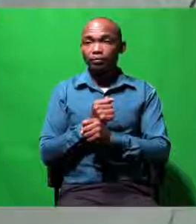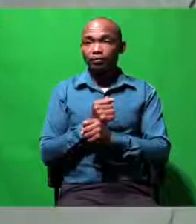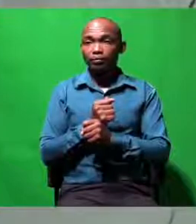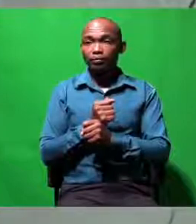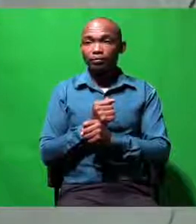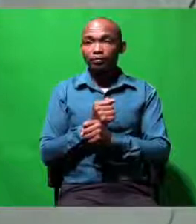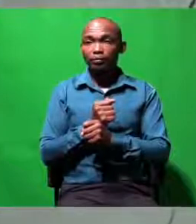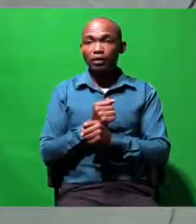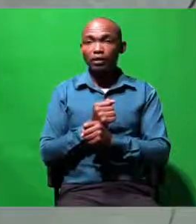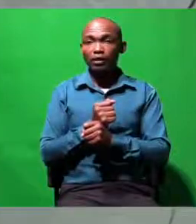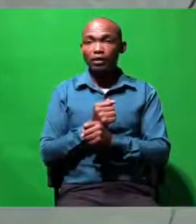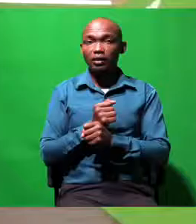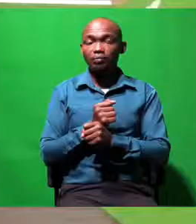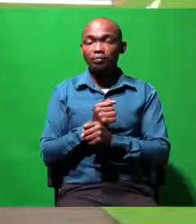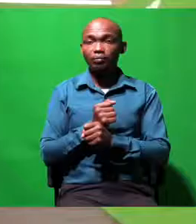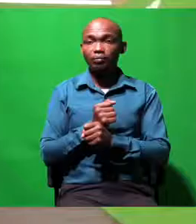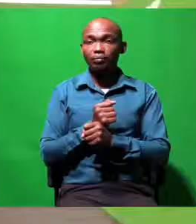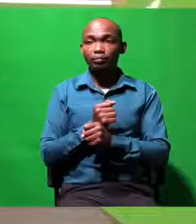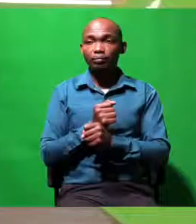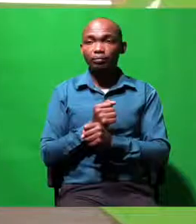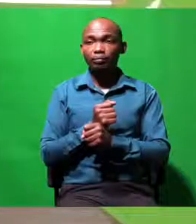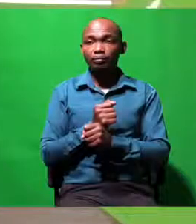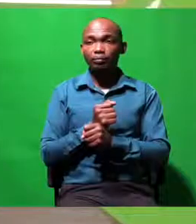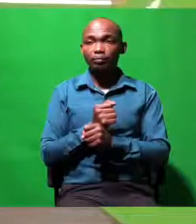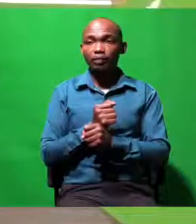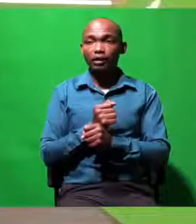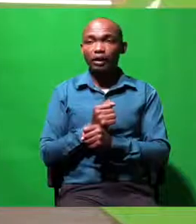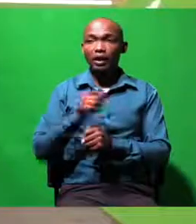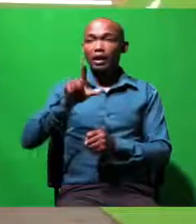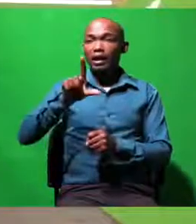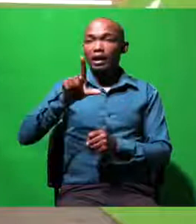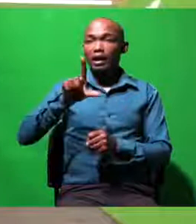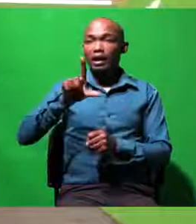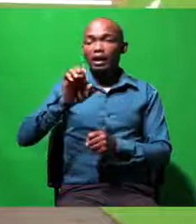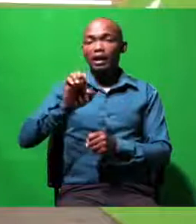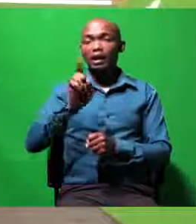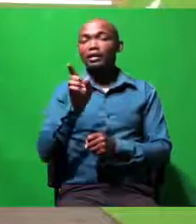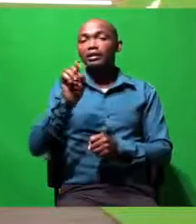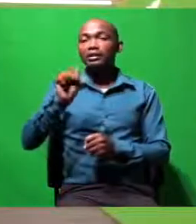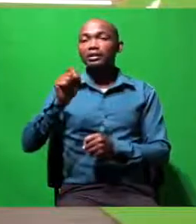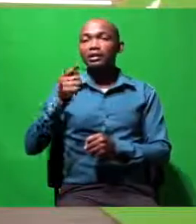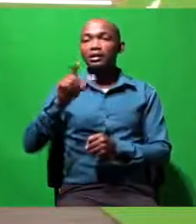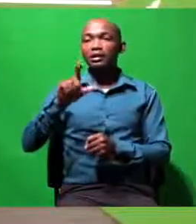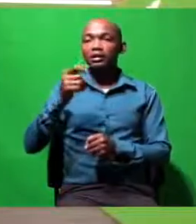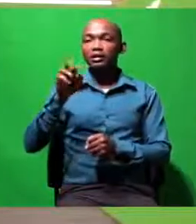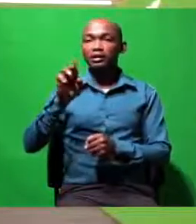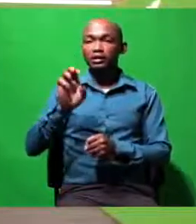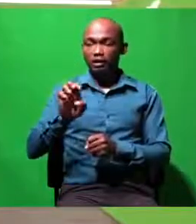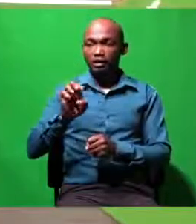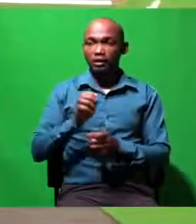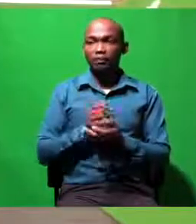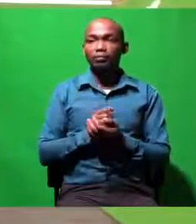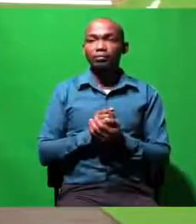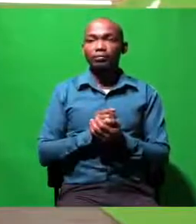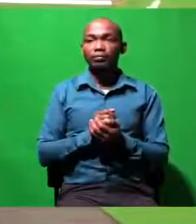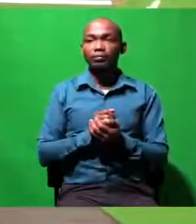legislature. This is the first organ of government. But also, we have other things, other organ which